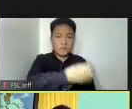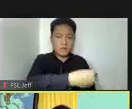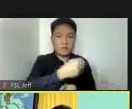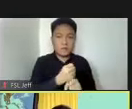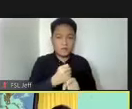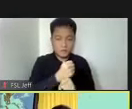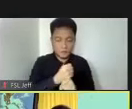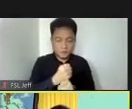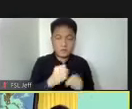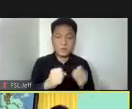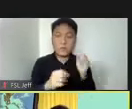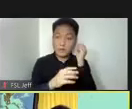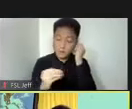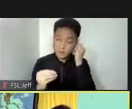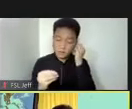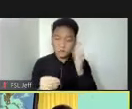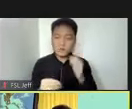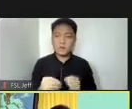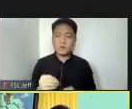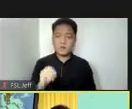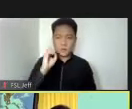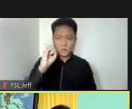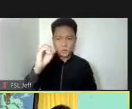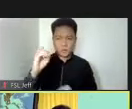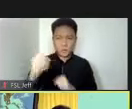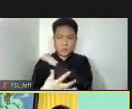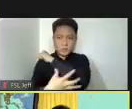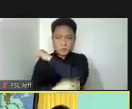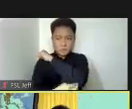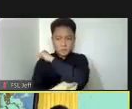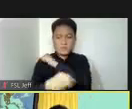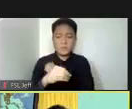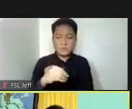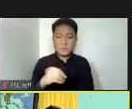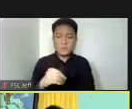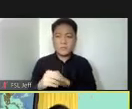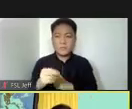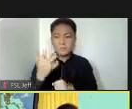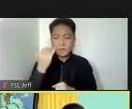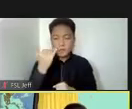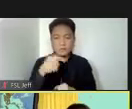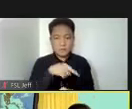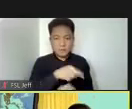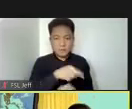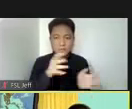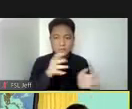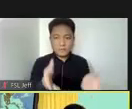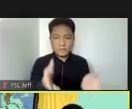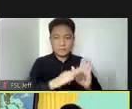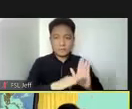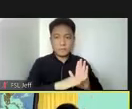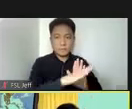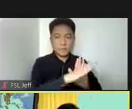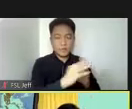economic situation that creates job and wealth. Thank you.